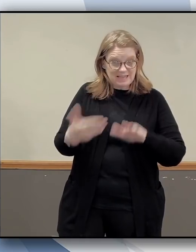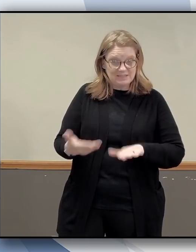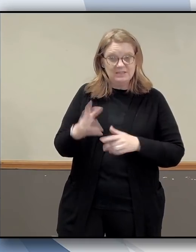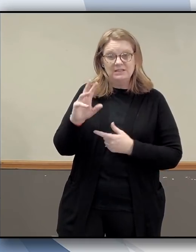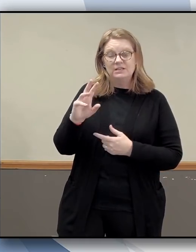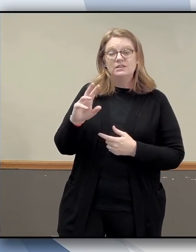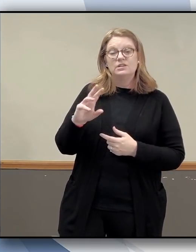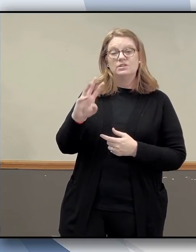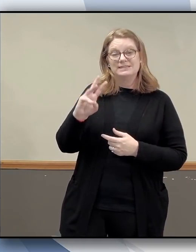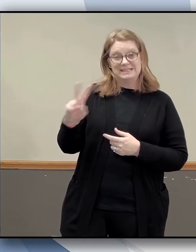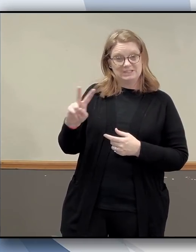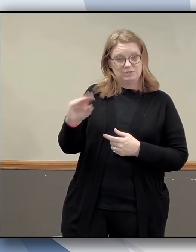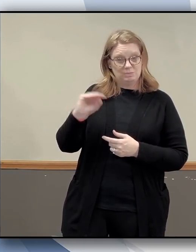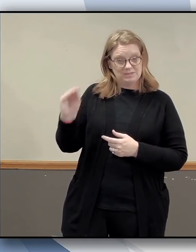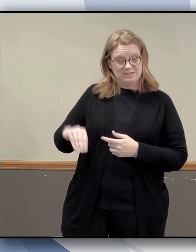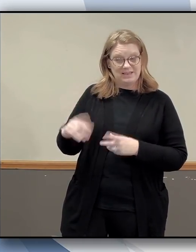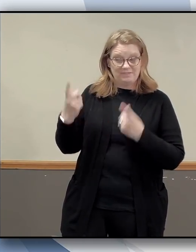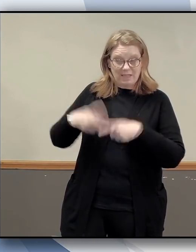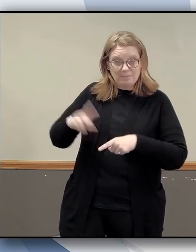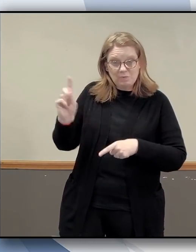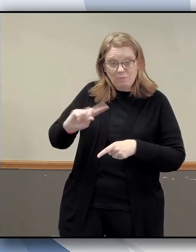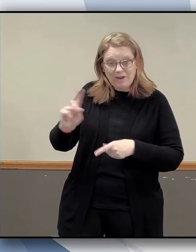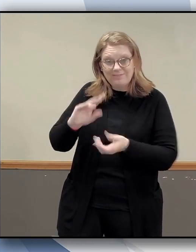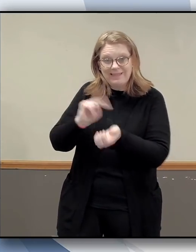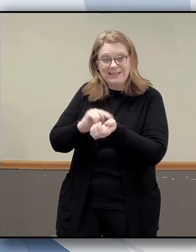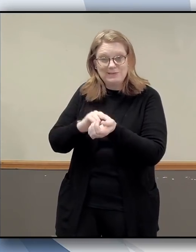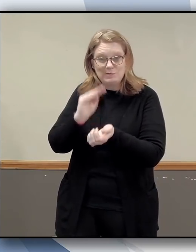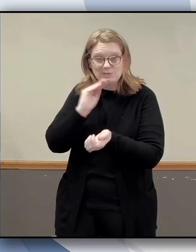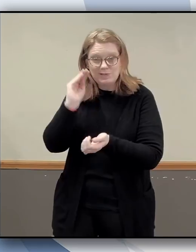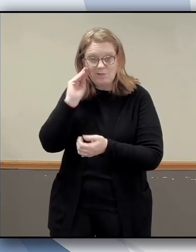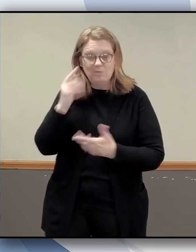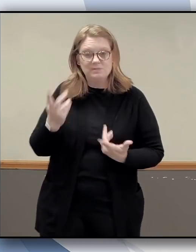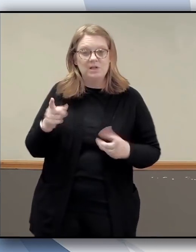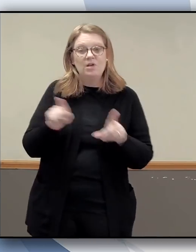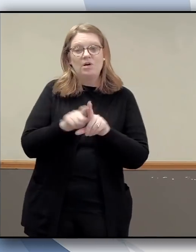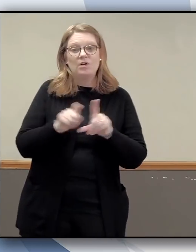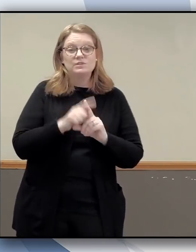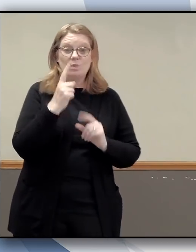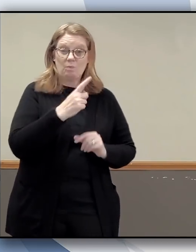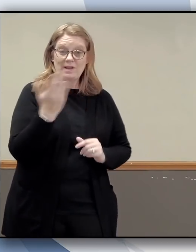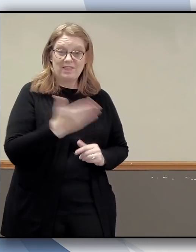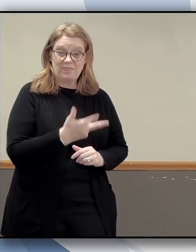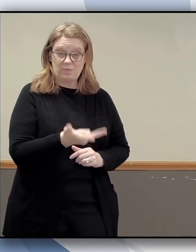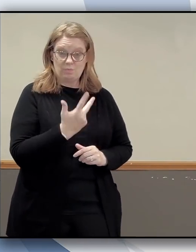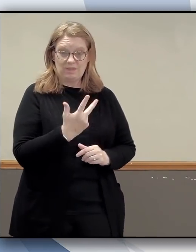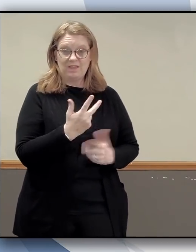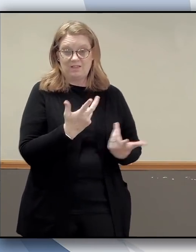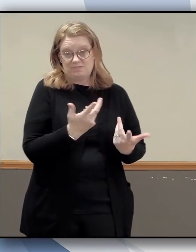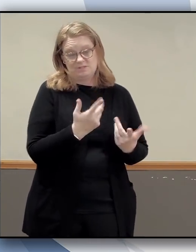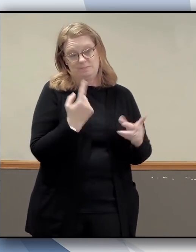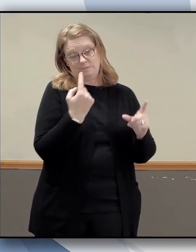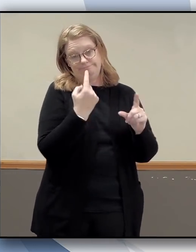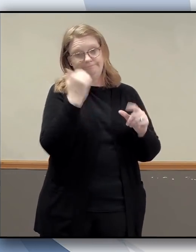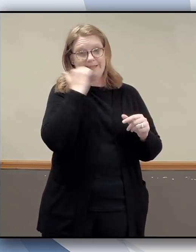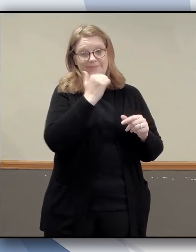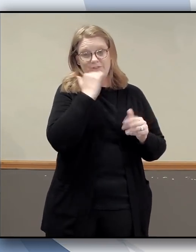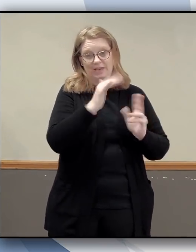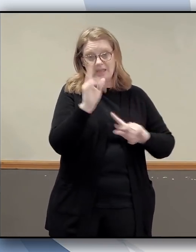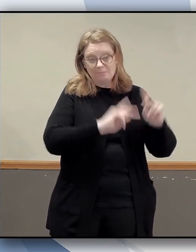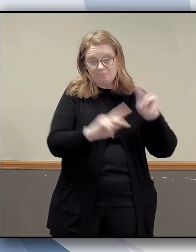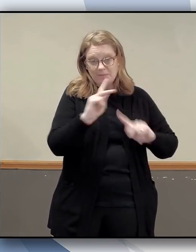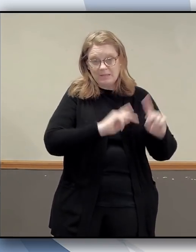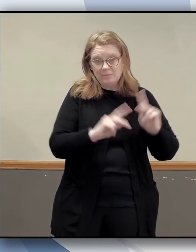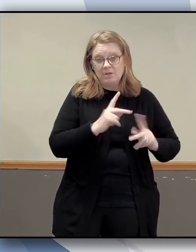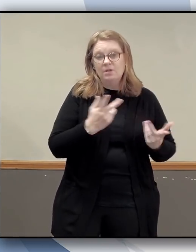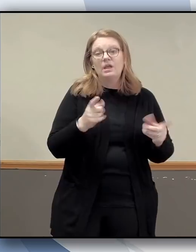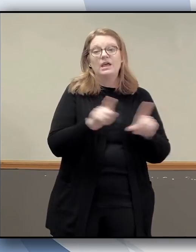of those have been in long-term care. But that also means that 1 in 3 cases have been outside of long-term care. And if we take a look at other states